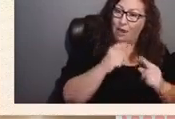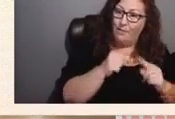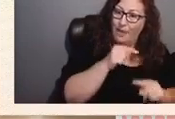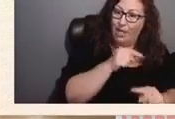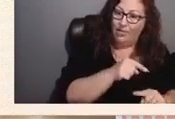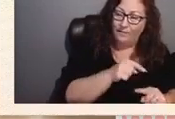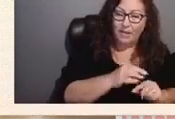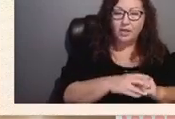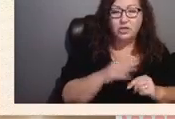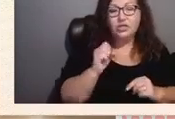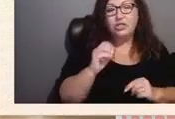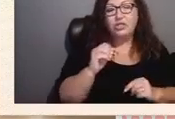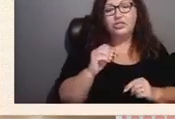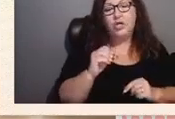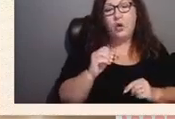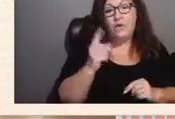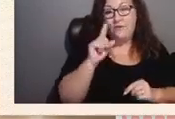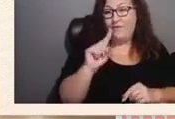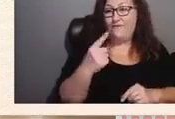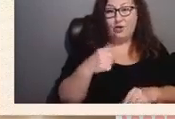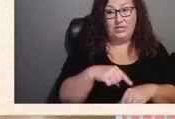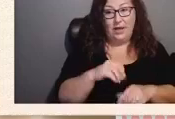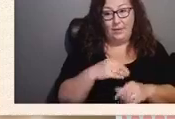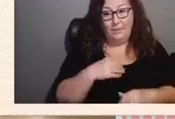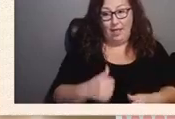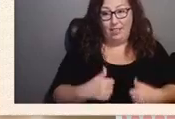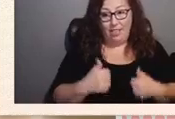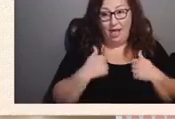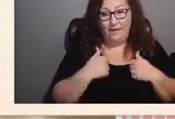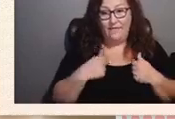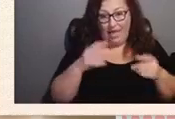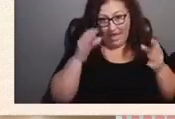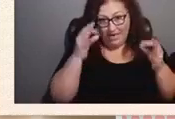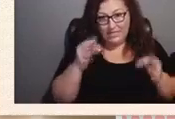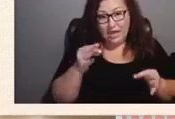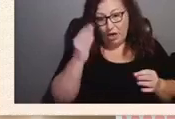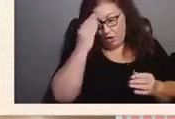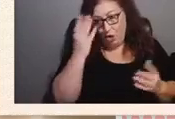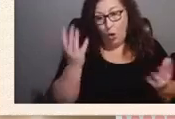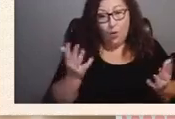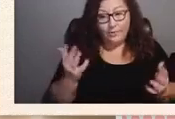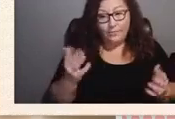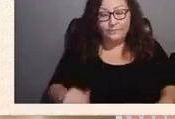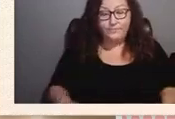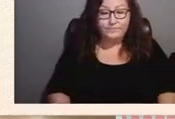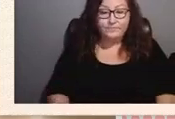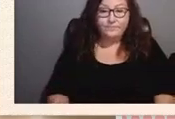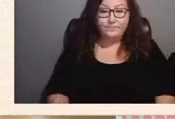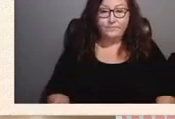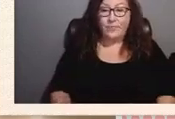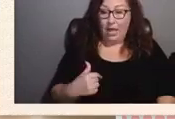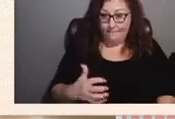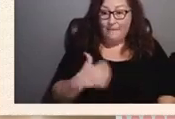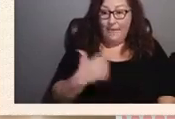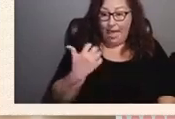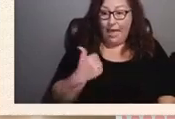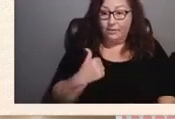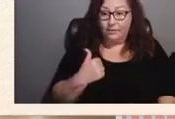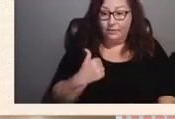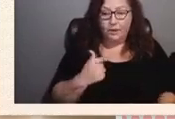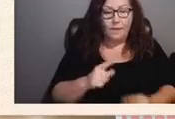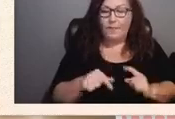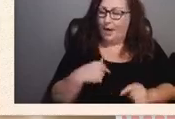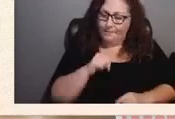so for the first time in my life, I decided, you know what? I'm mad, but I am not going to let